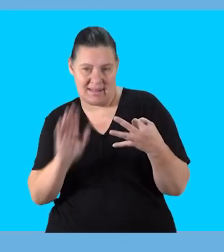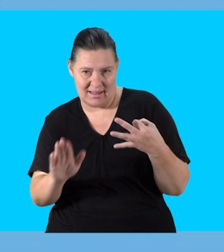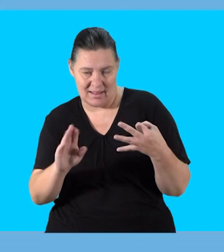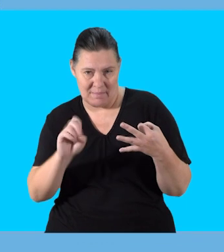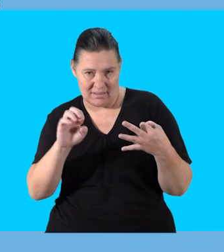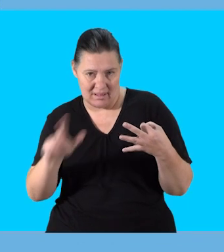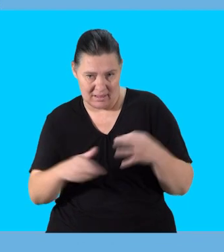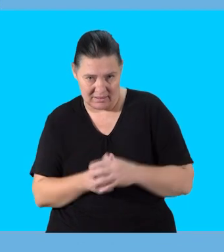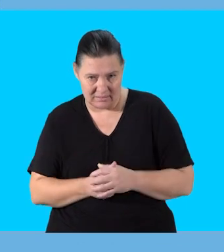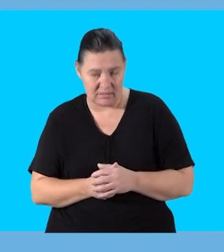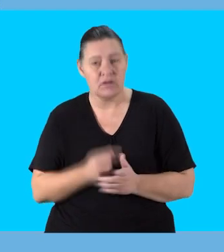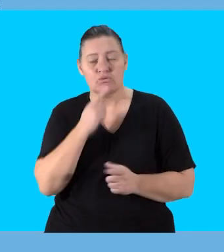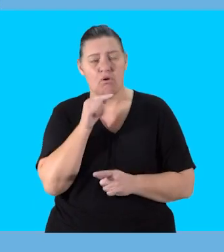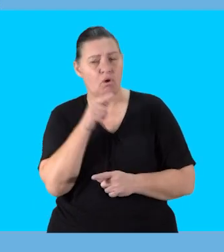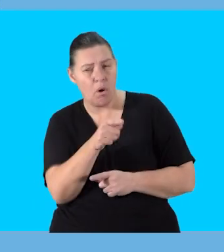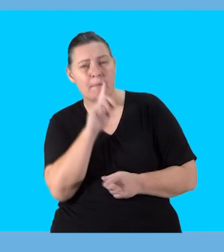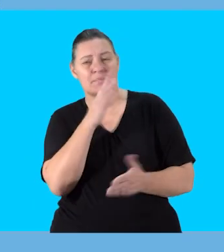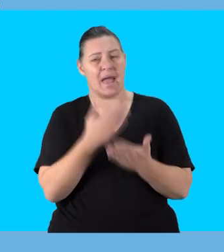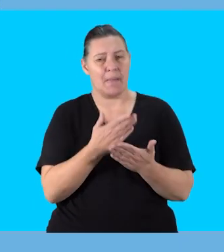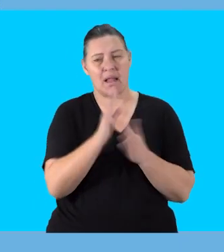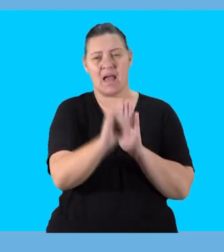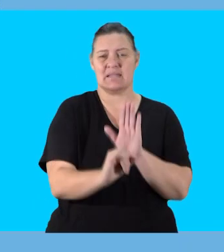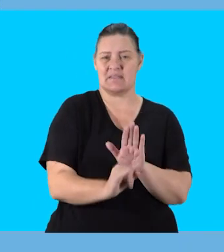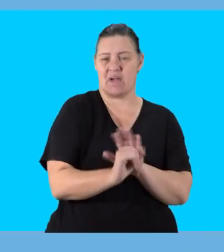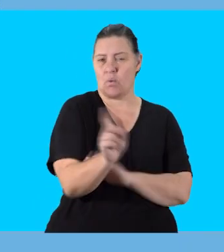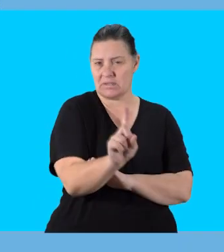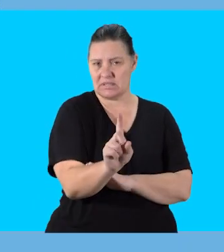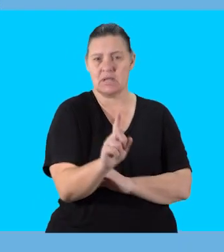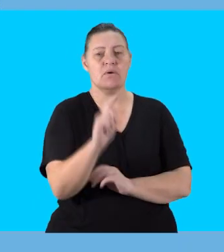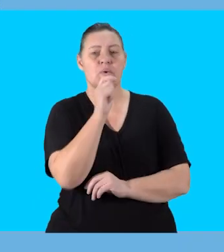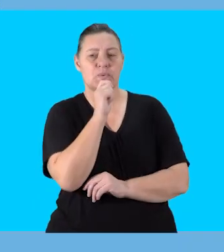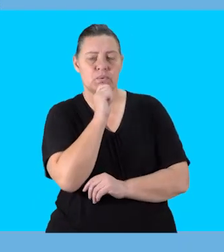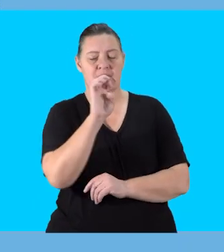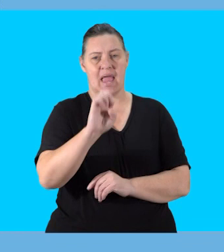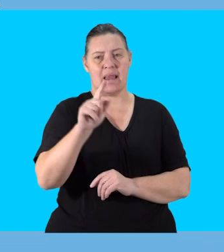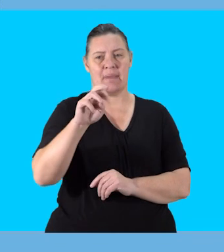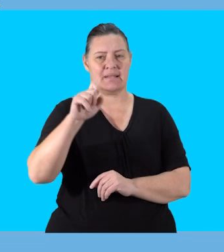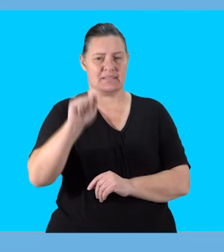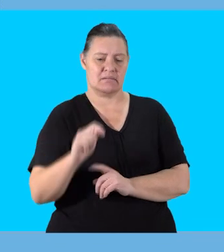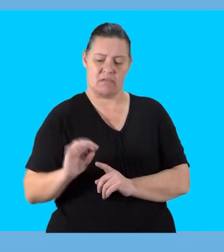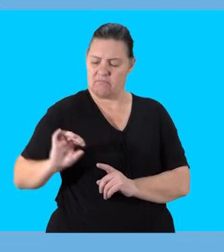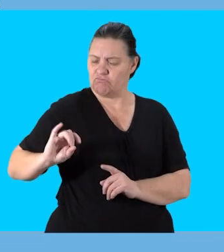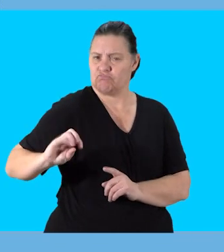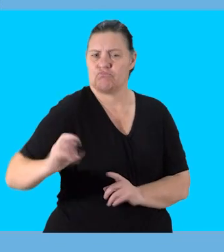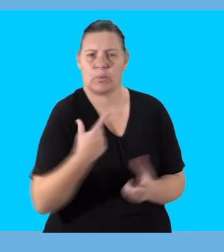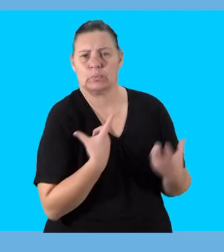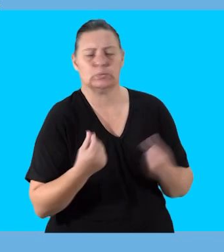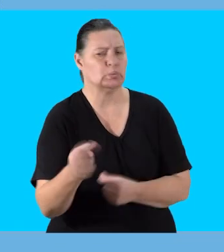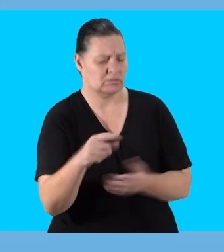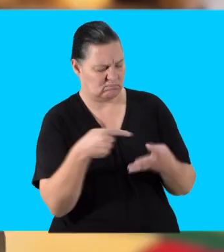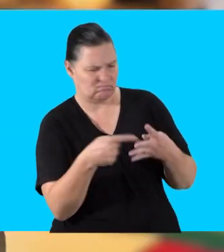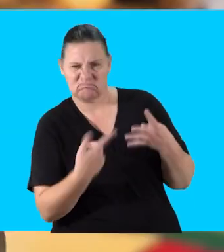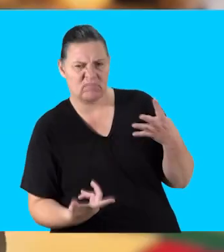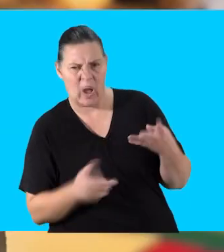Then the last objective for this lesson is for us to be able to identify the uses of elements in our everyday lives.